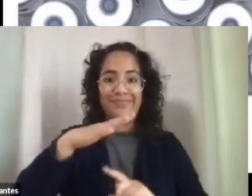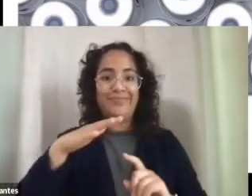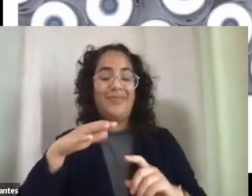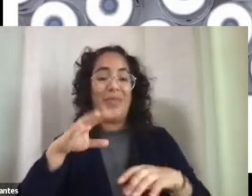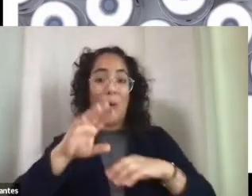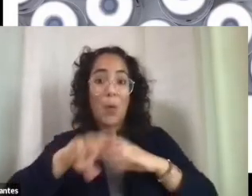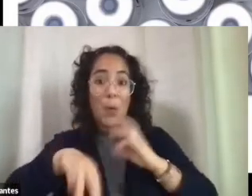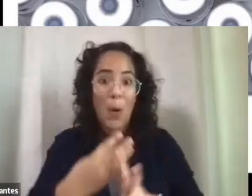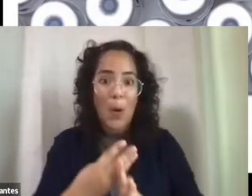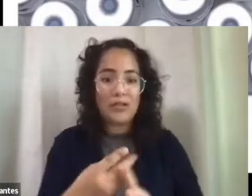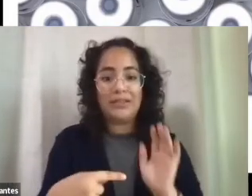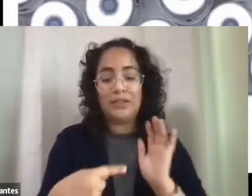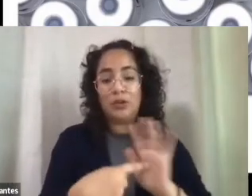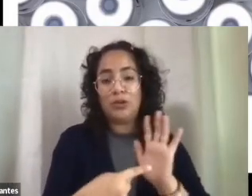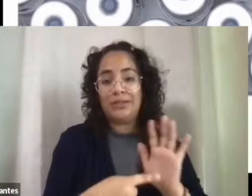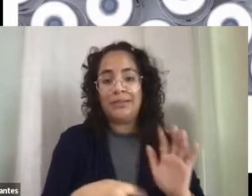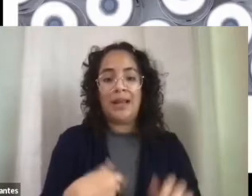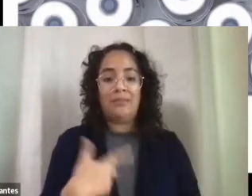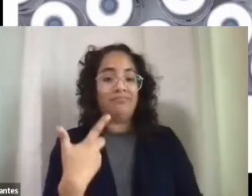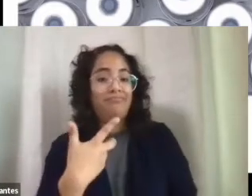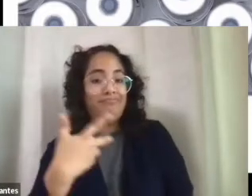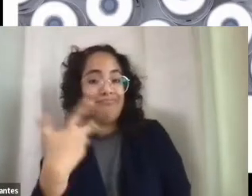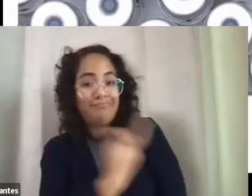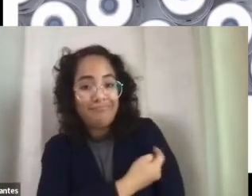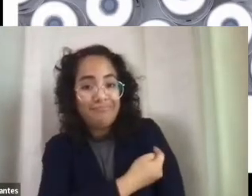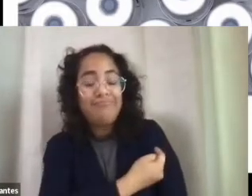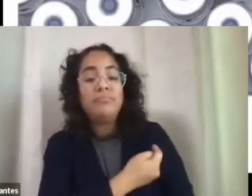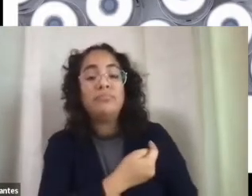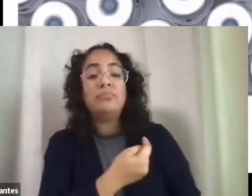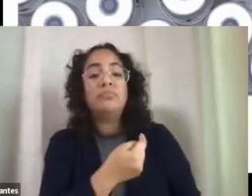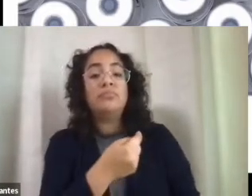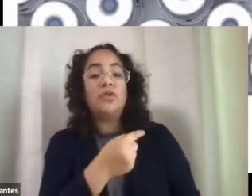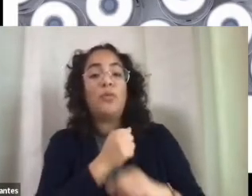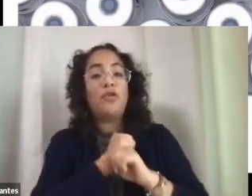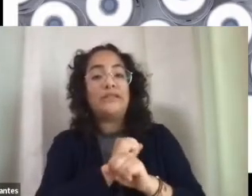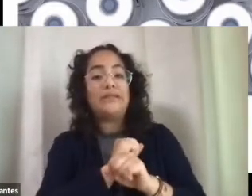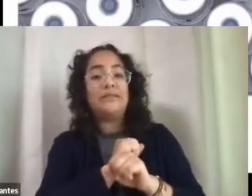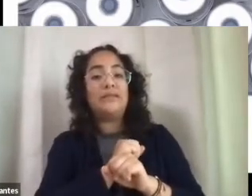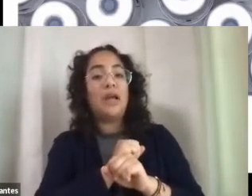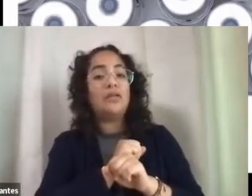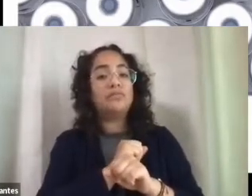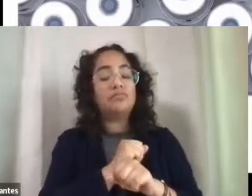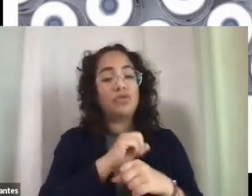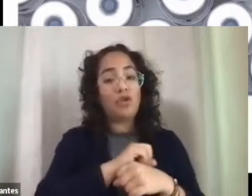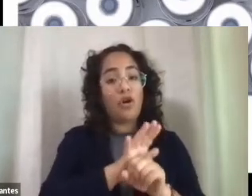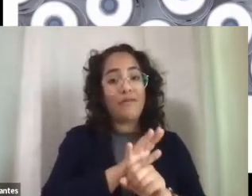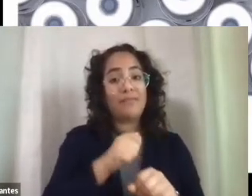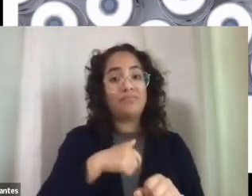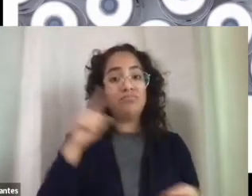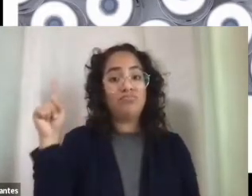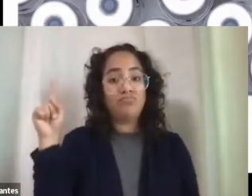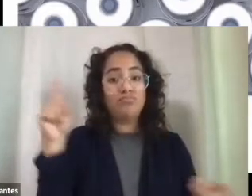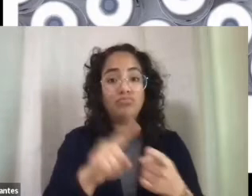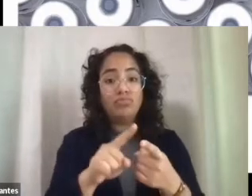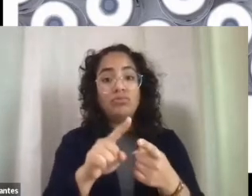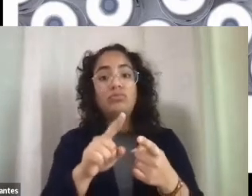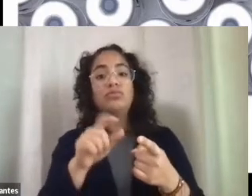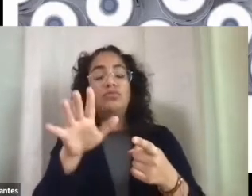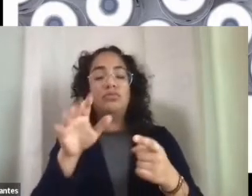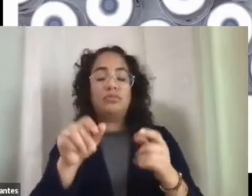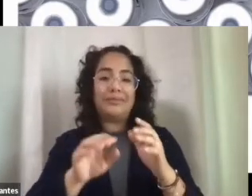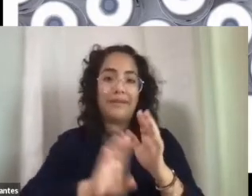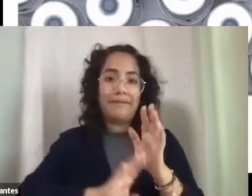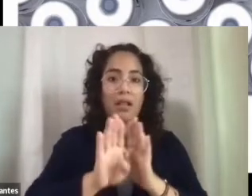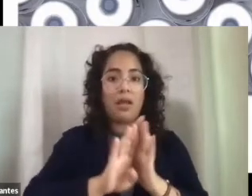that pre-vaccination to protect against COVID reduces the likelihood of developing long